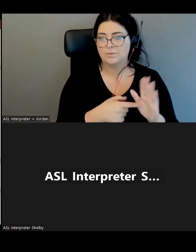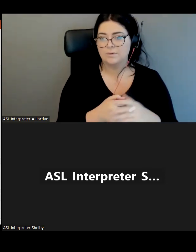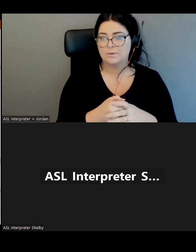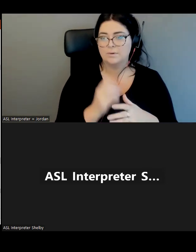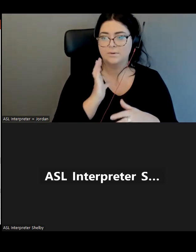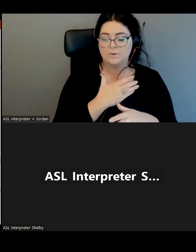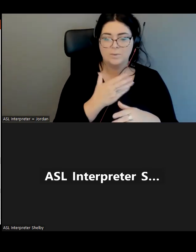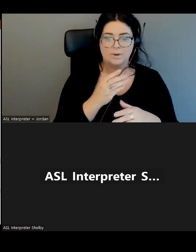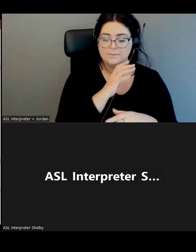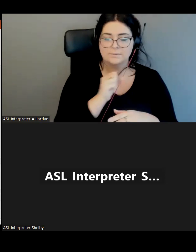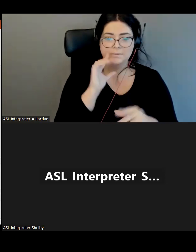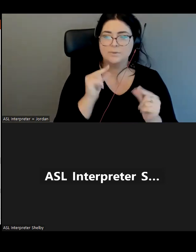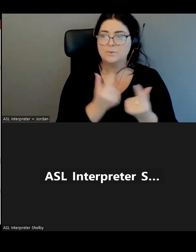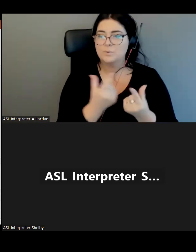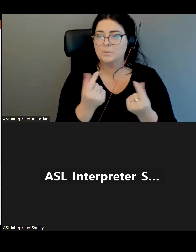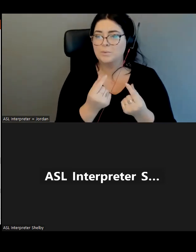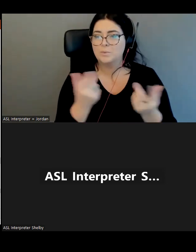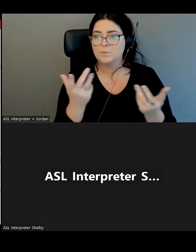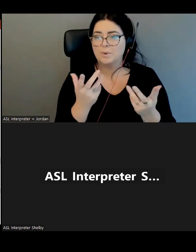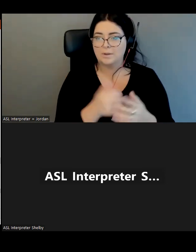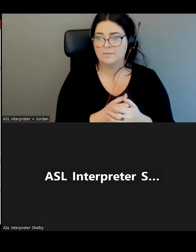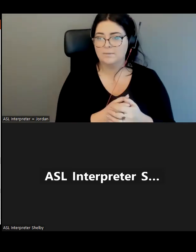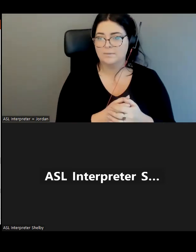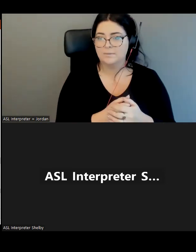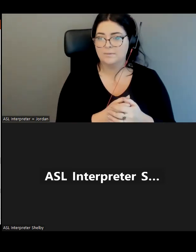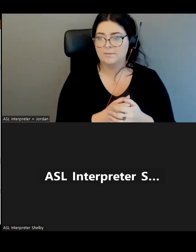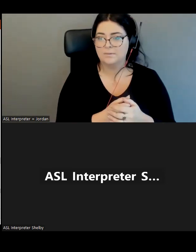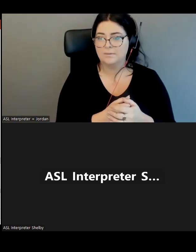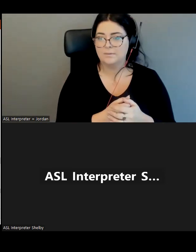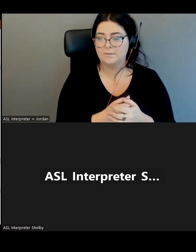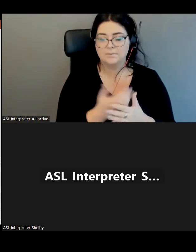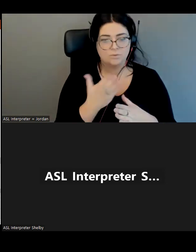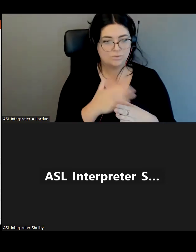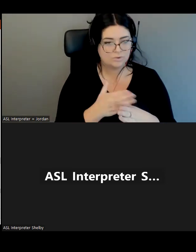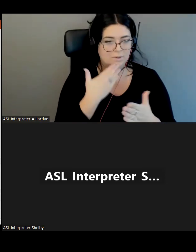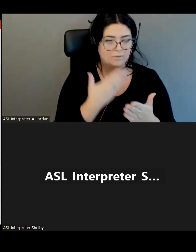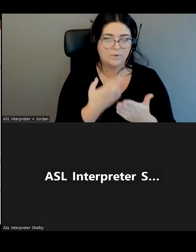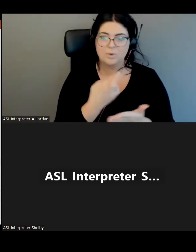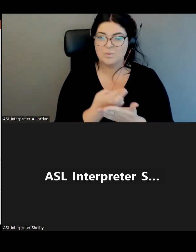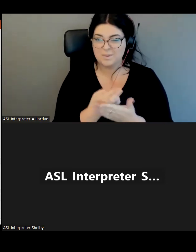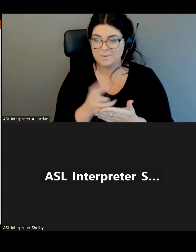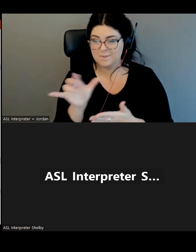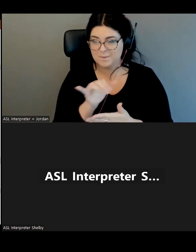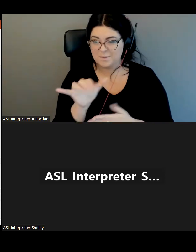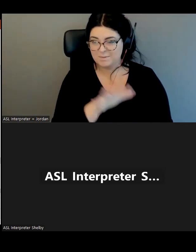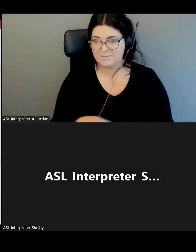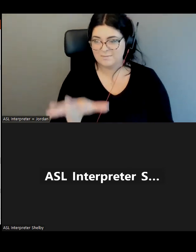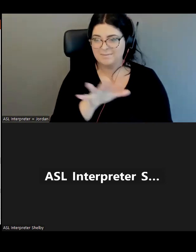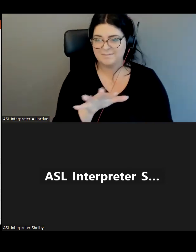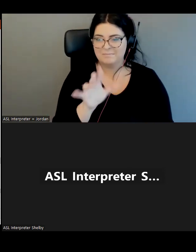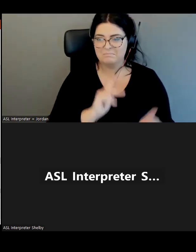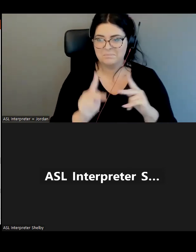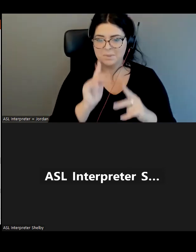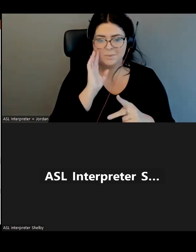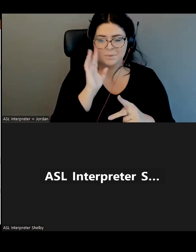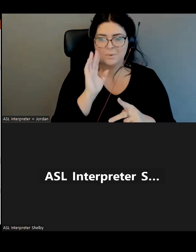have been doing. And, it's always ways to share resources that are in the region as well. Because one of the things we did